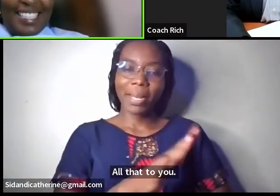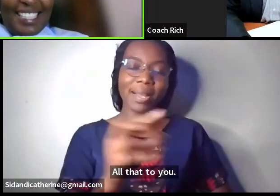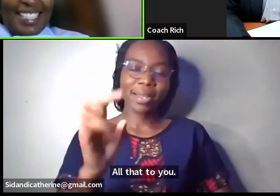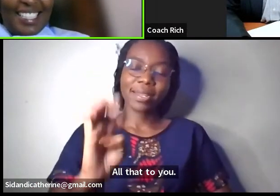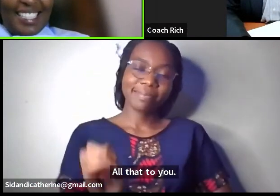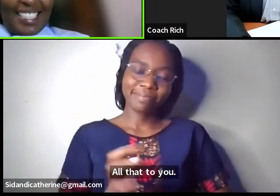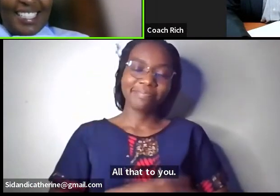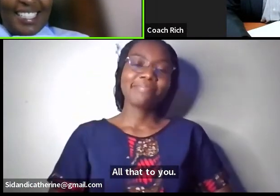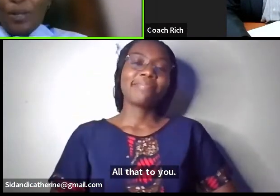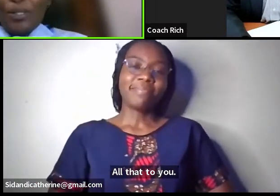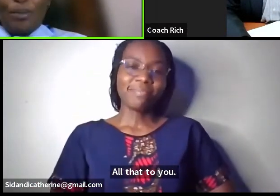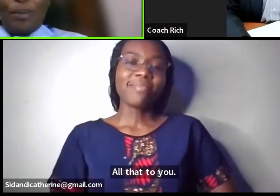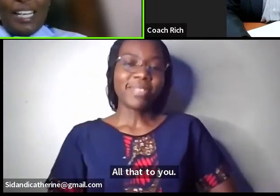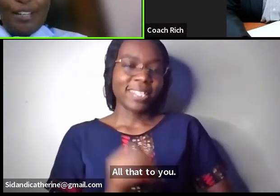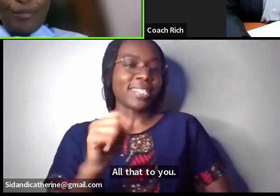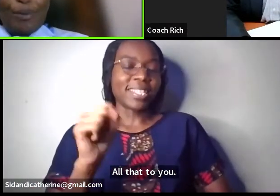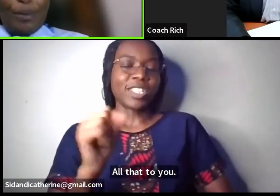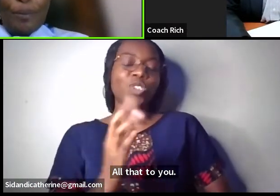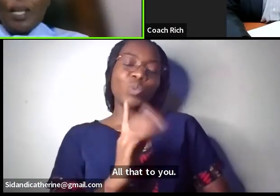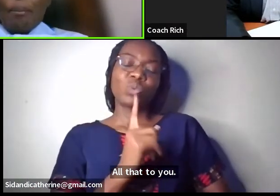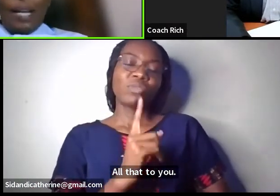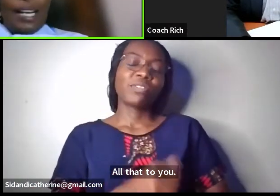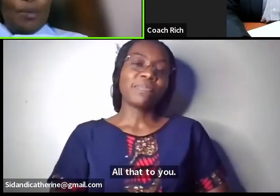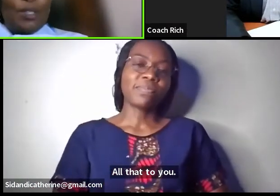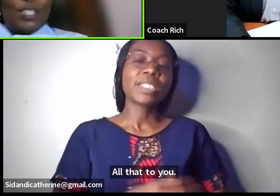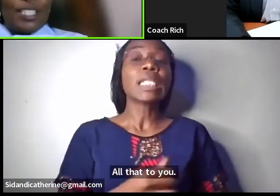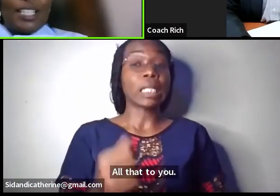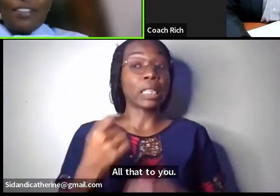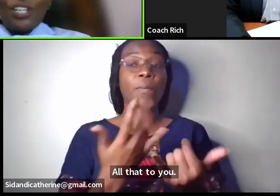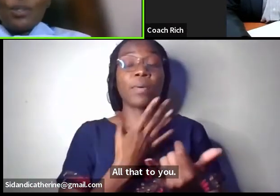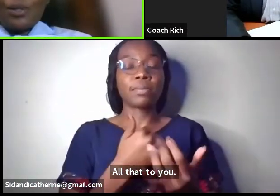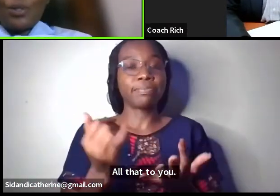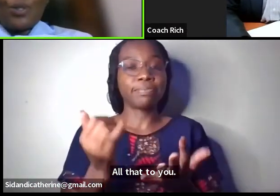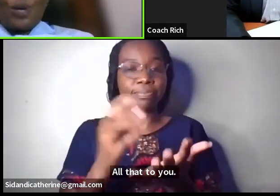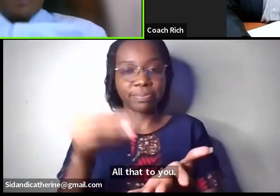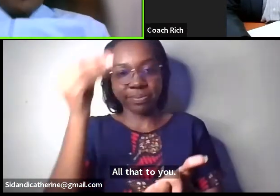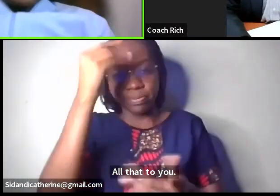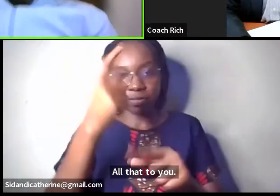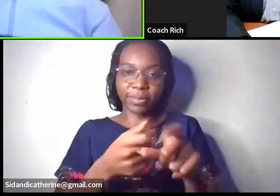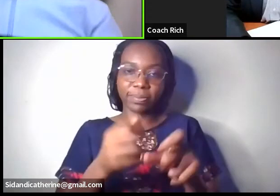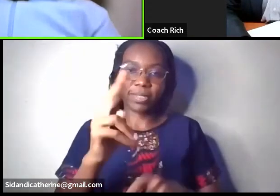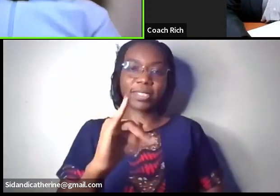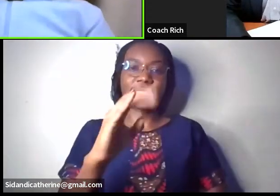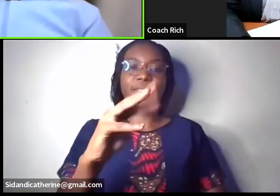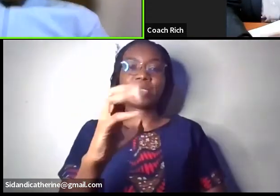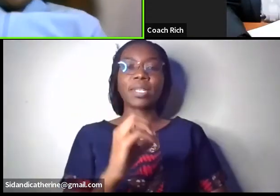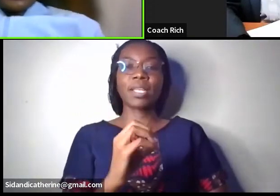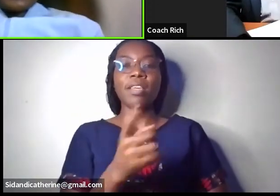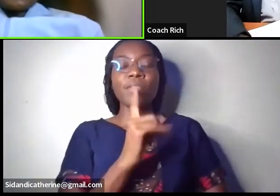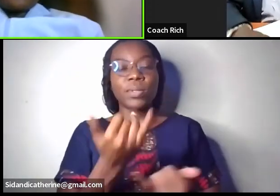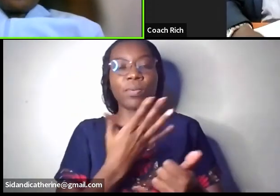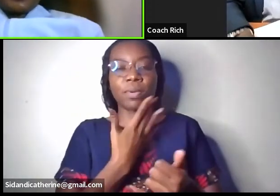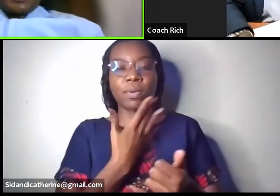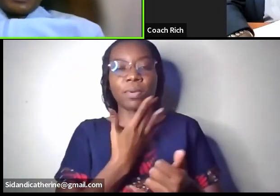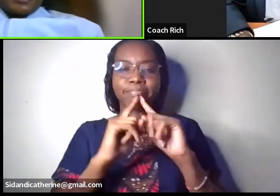Yes. We are going to be learning from Nemo. But allow me to just give a shout out to our partners who